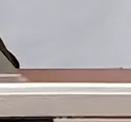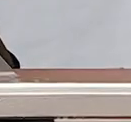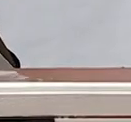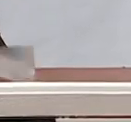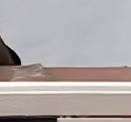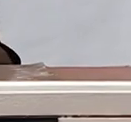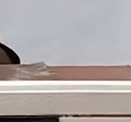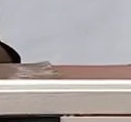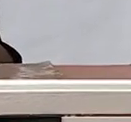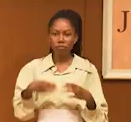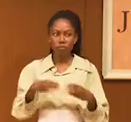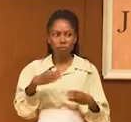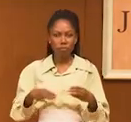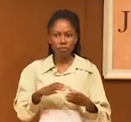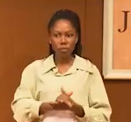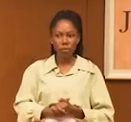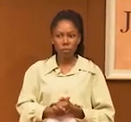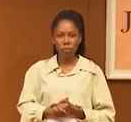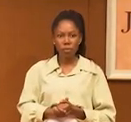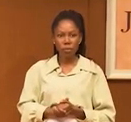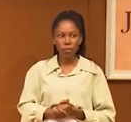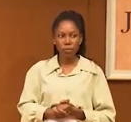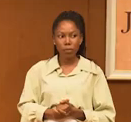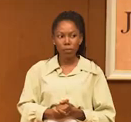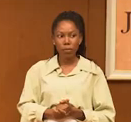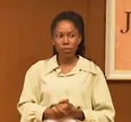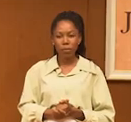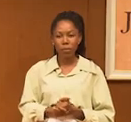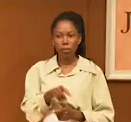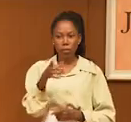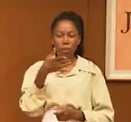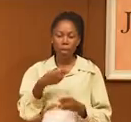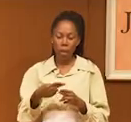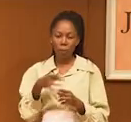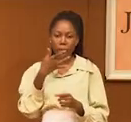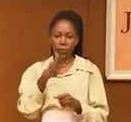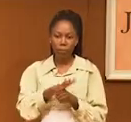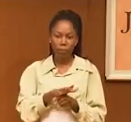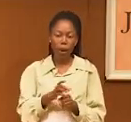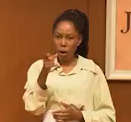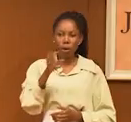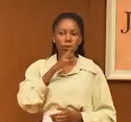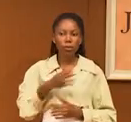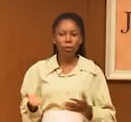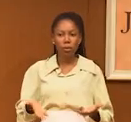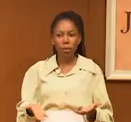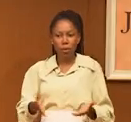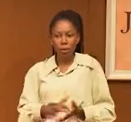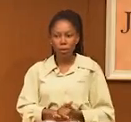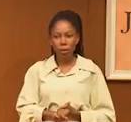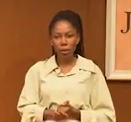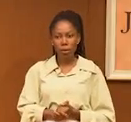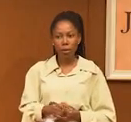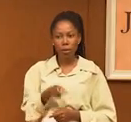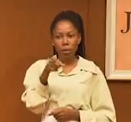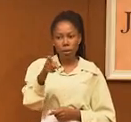them. You are the only one in court. Yes, Your Honor. Okay, Promise. Yes, sir. Okay, what happened? It's a